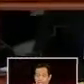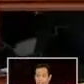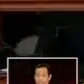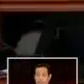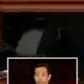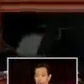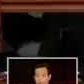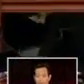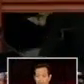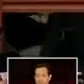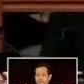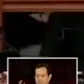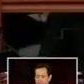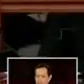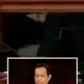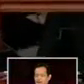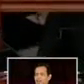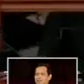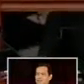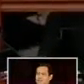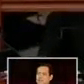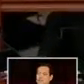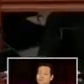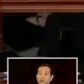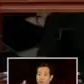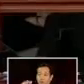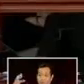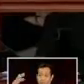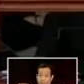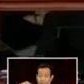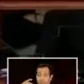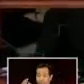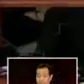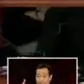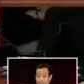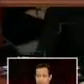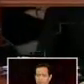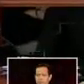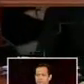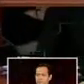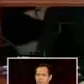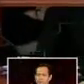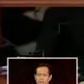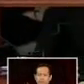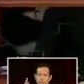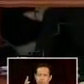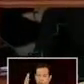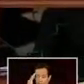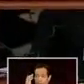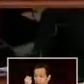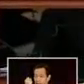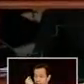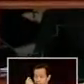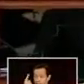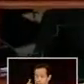trial dito, yung Chief Justice. But siguro naintindihan nyo naman kung gaano ka-importante yung impormasyon na to. And we know